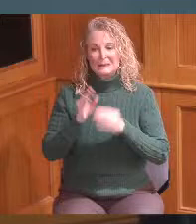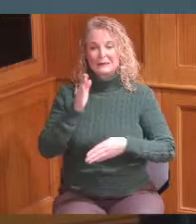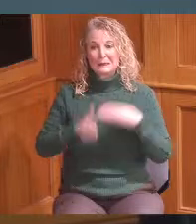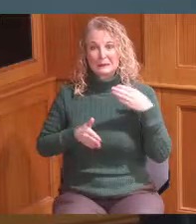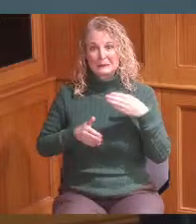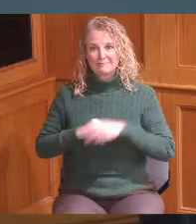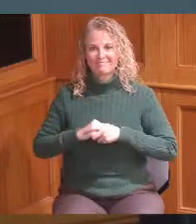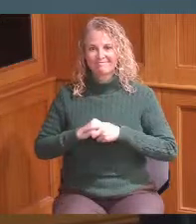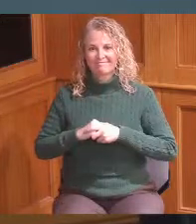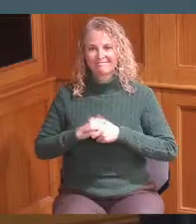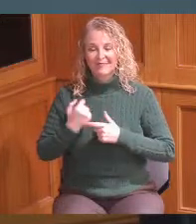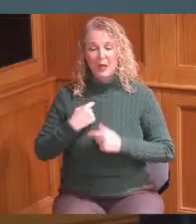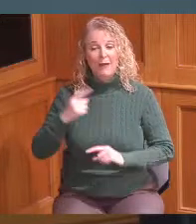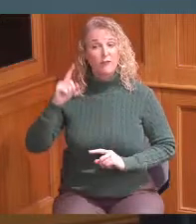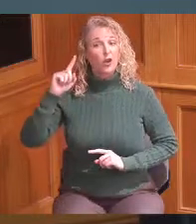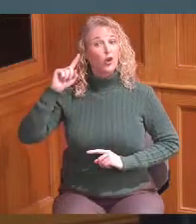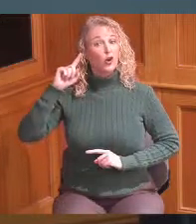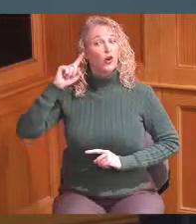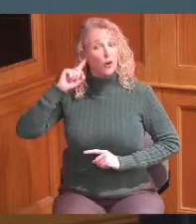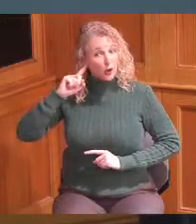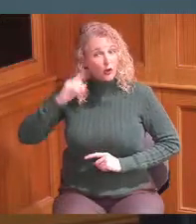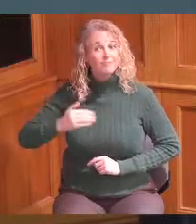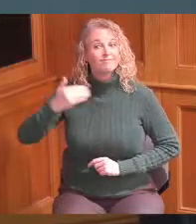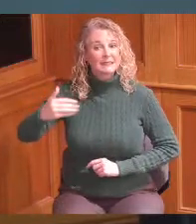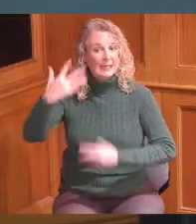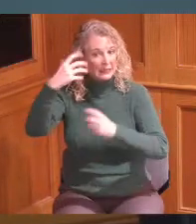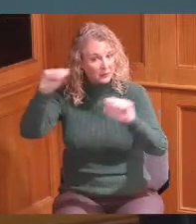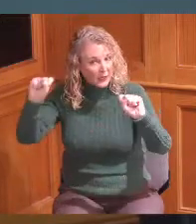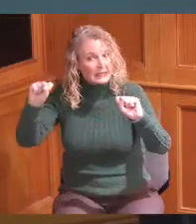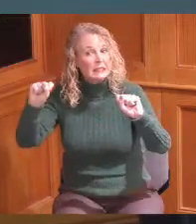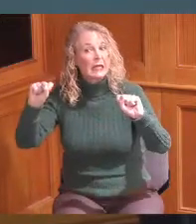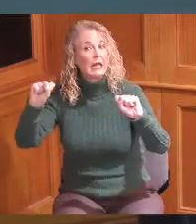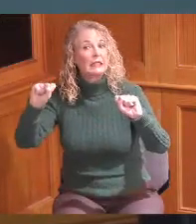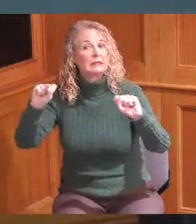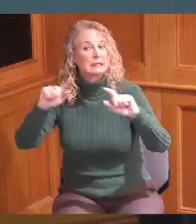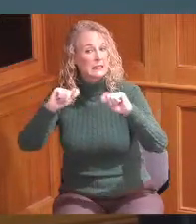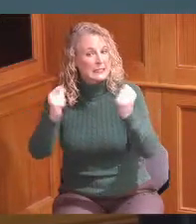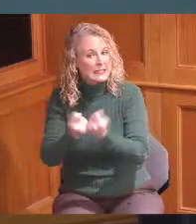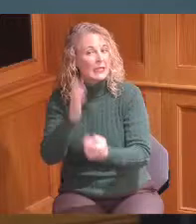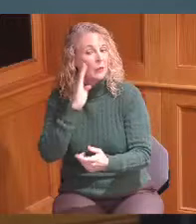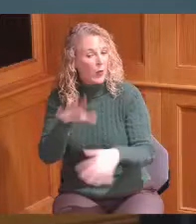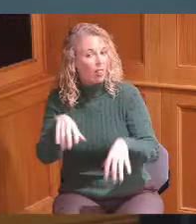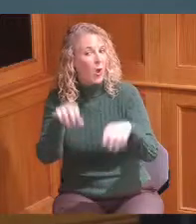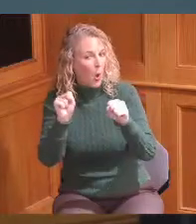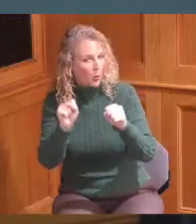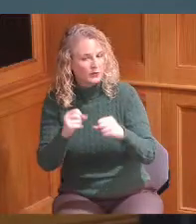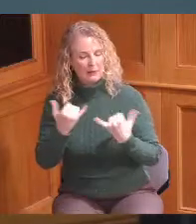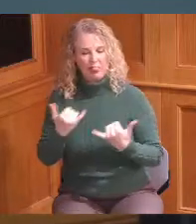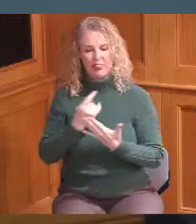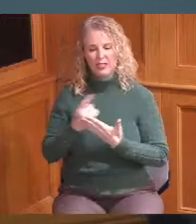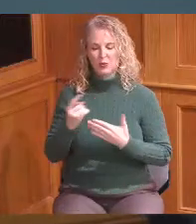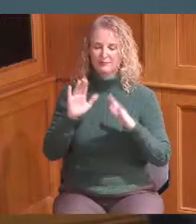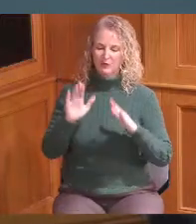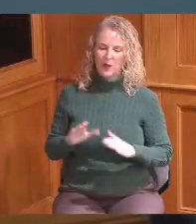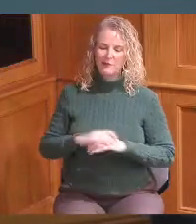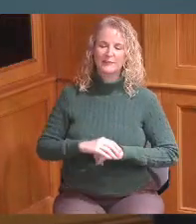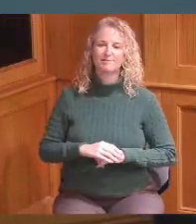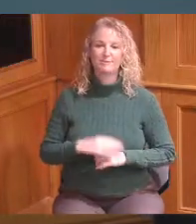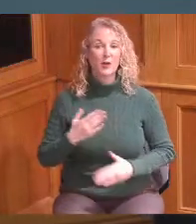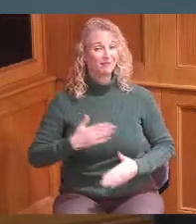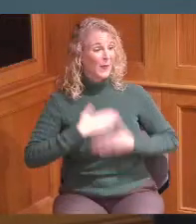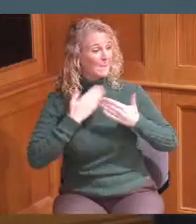commitment, my understanding, from the next administration to try to do the same thing. So it was very good, so. Okay, wait to